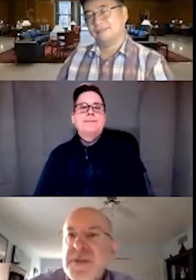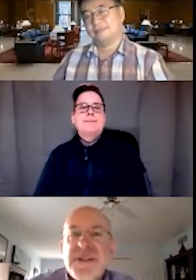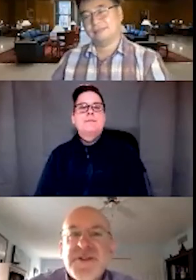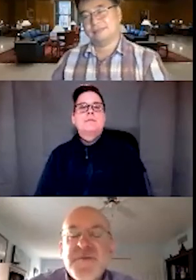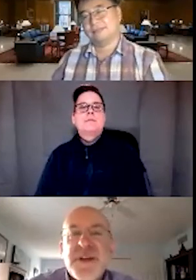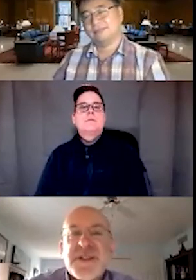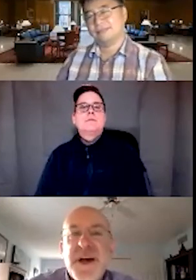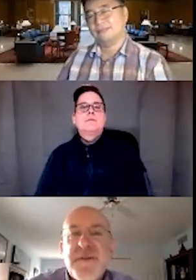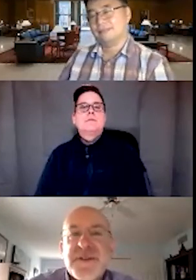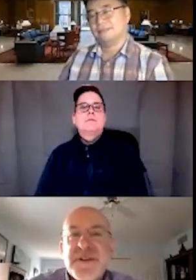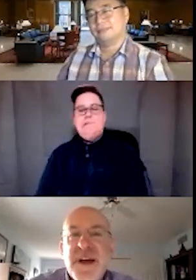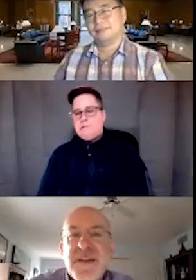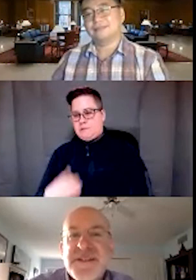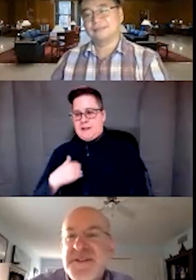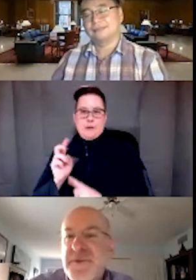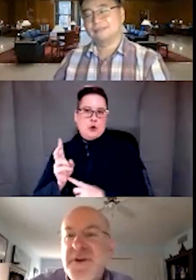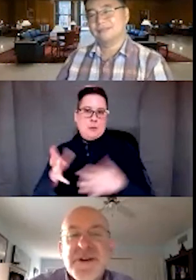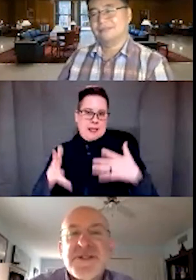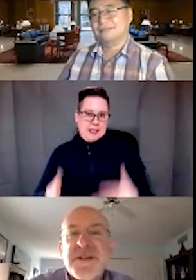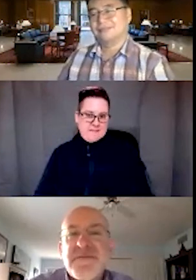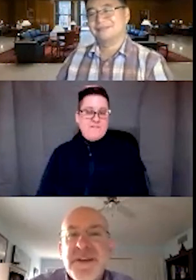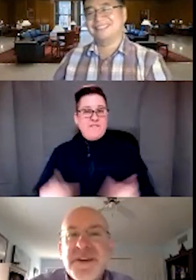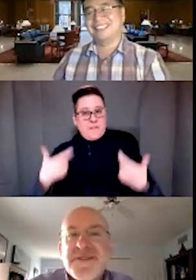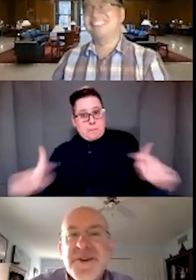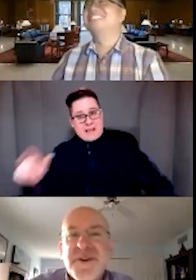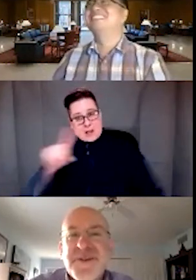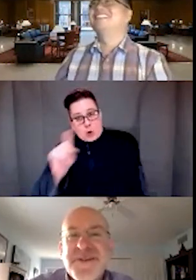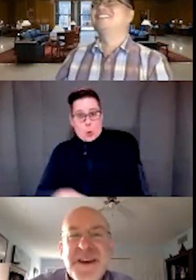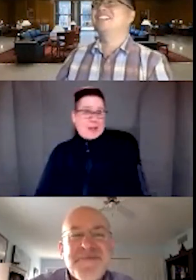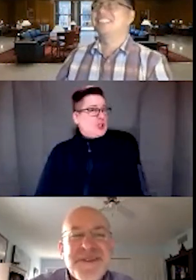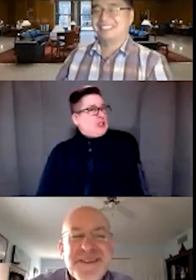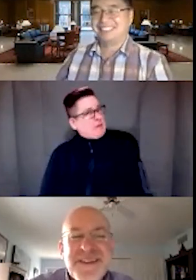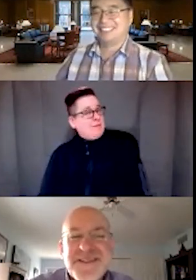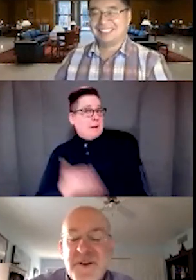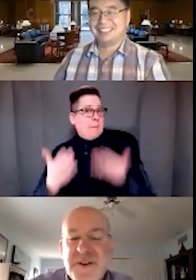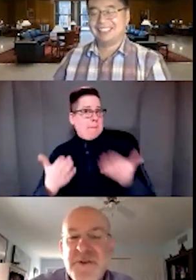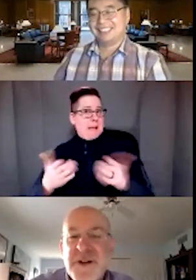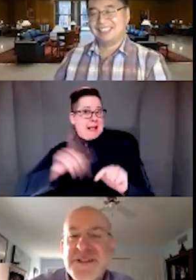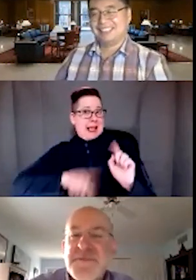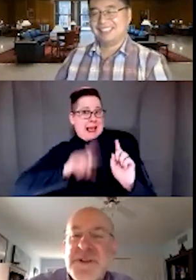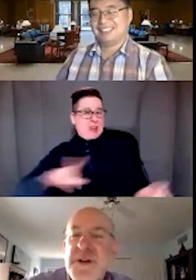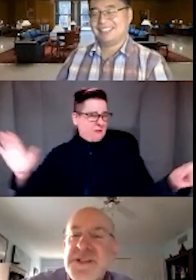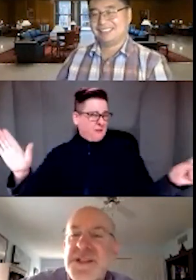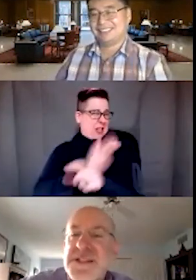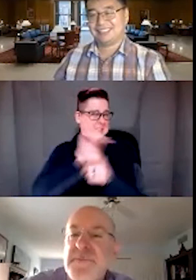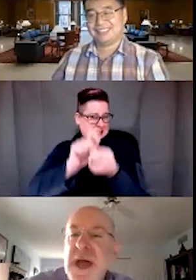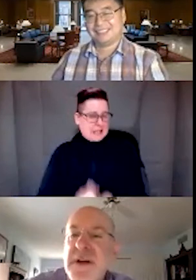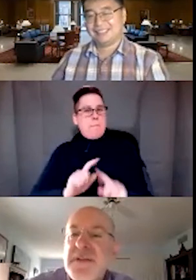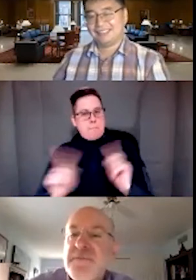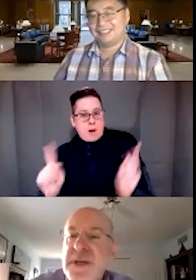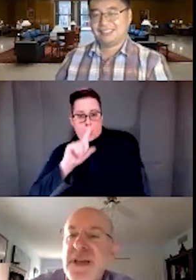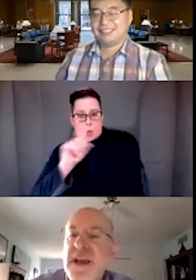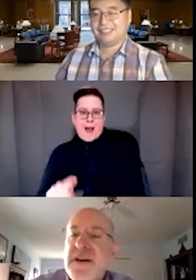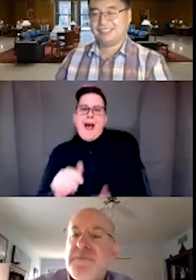There's basically 2 minutes left, and this is a big question. So you may not be able to get to all the nuances, but the question is, how